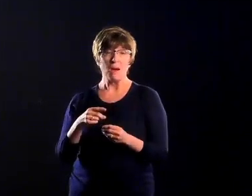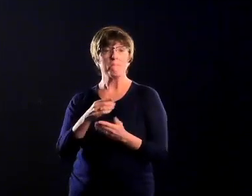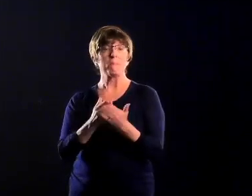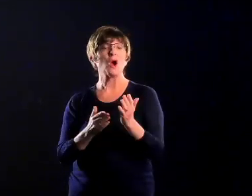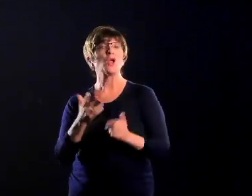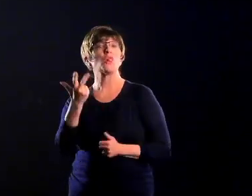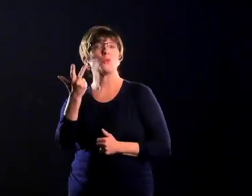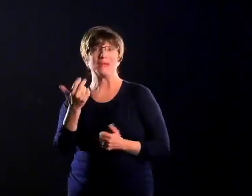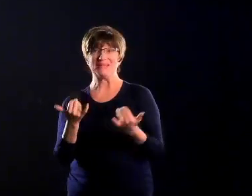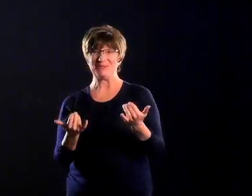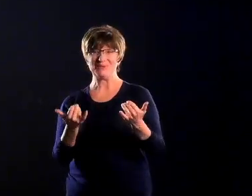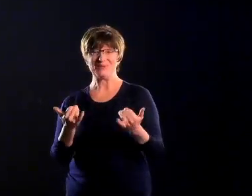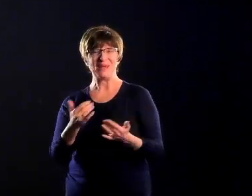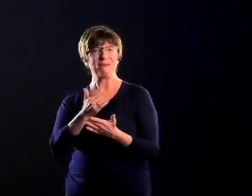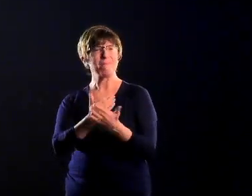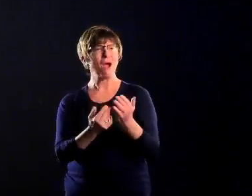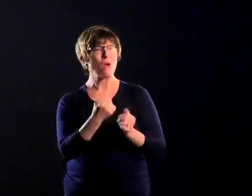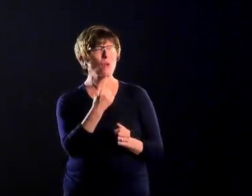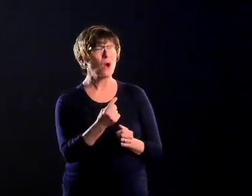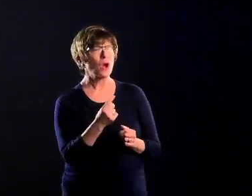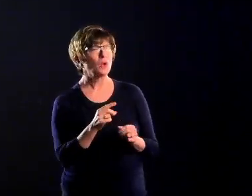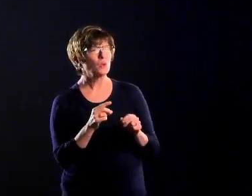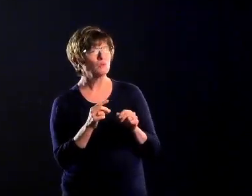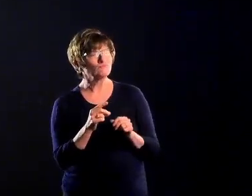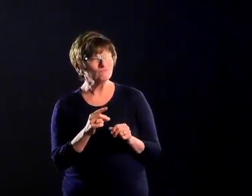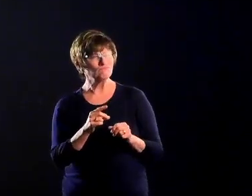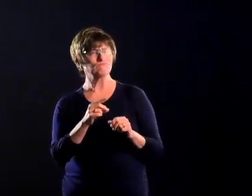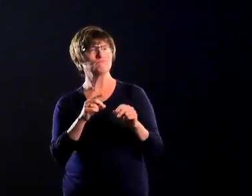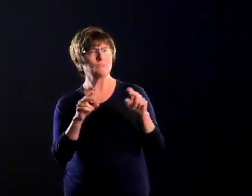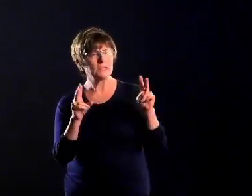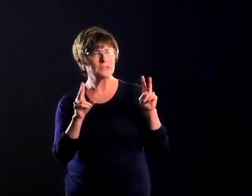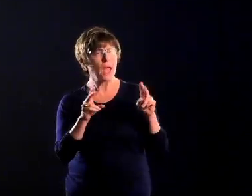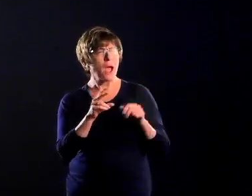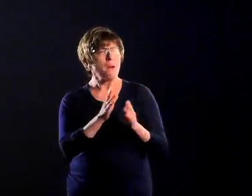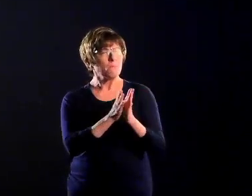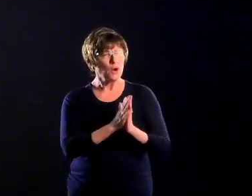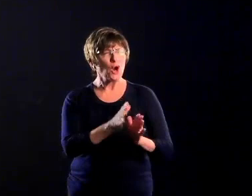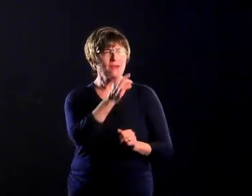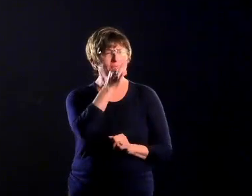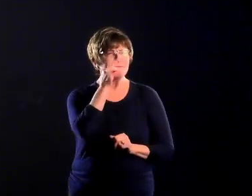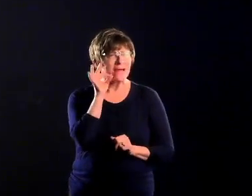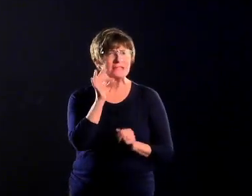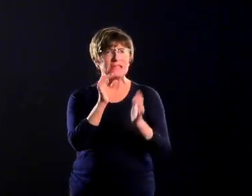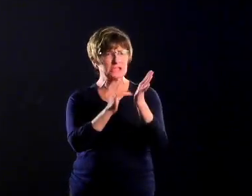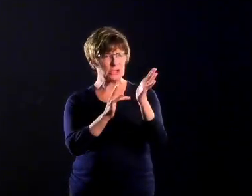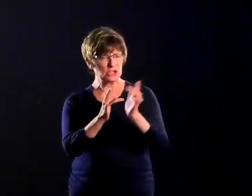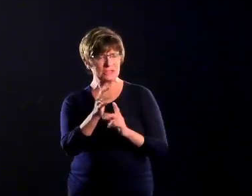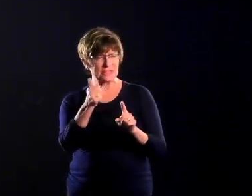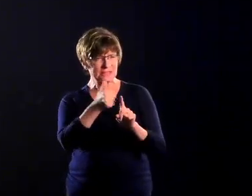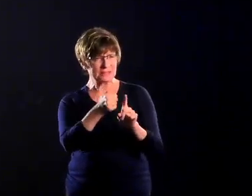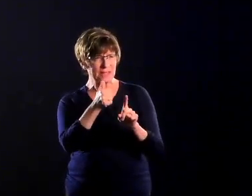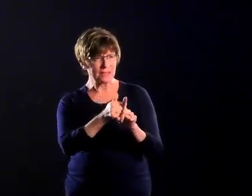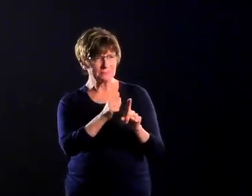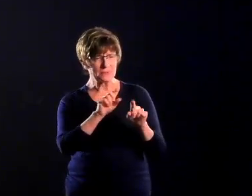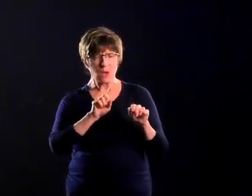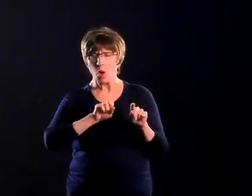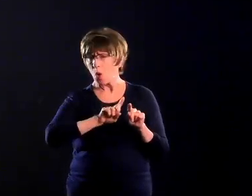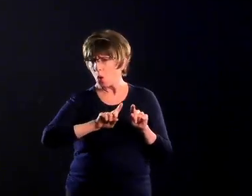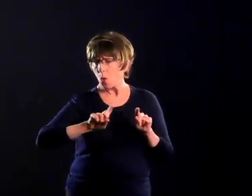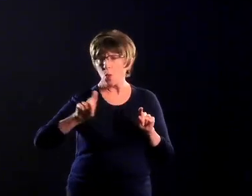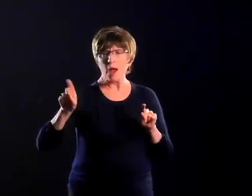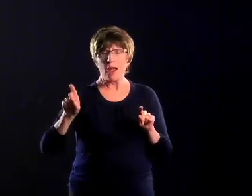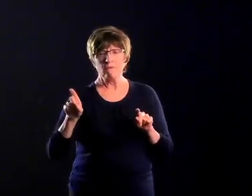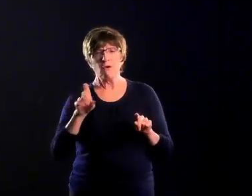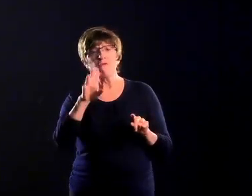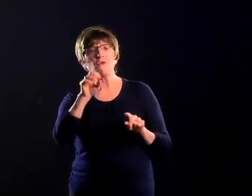of that. Part 1, we looked at prayer and fasting, where Jesus got away for 40 days to fast